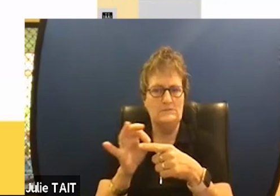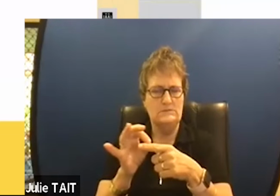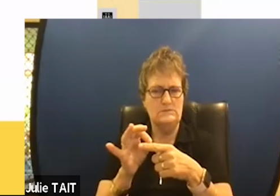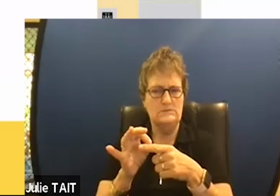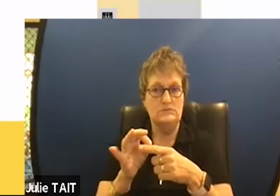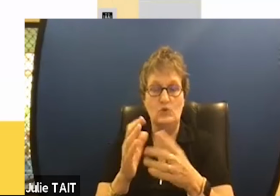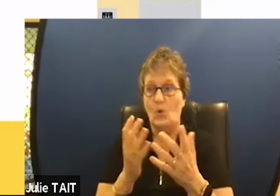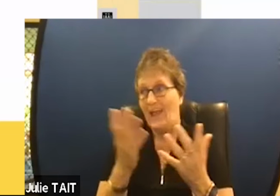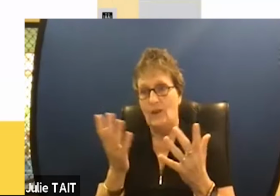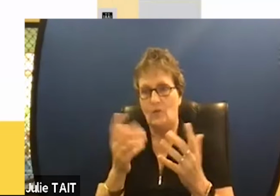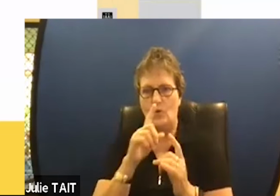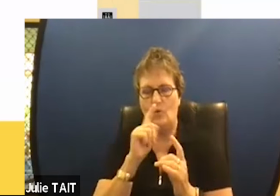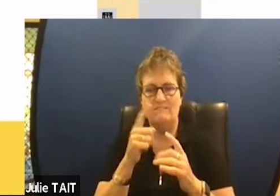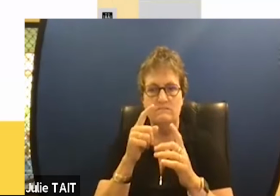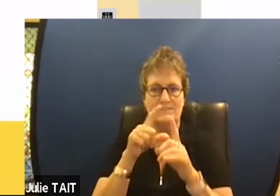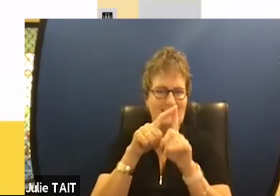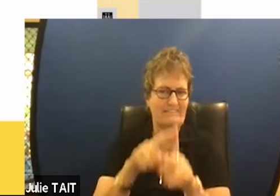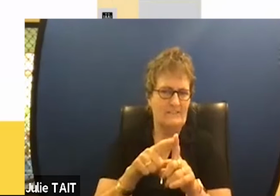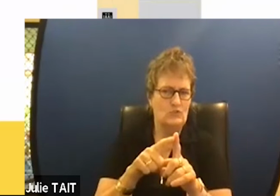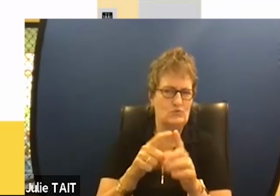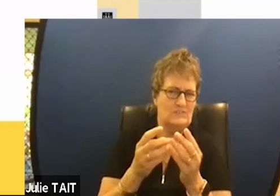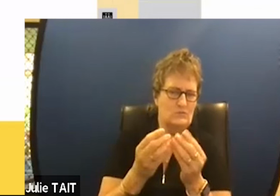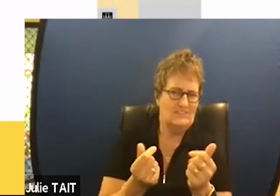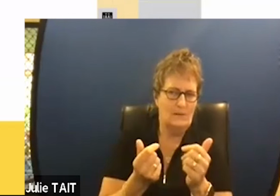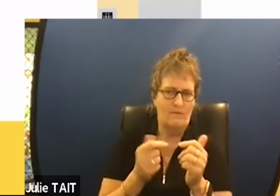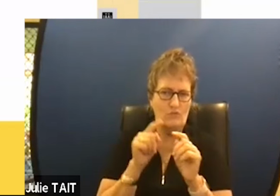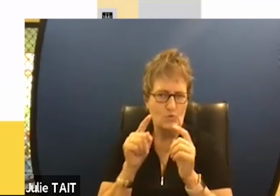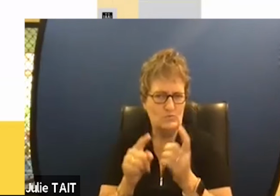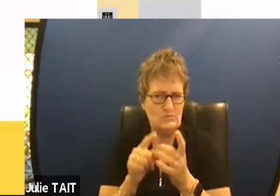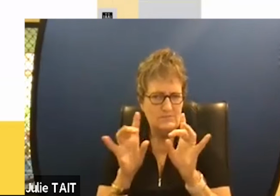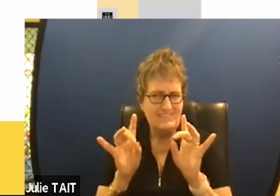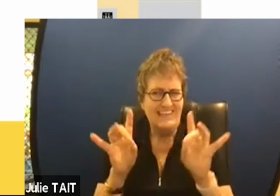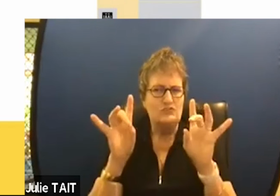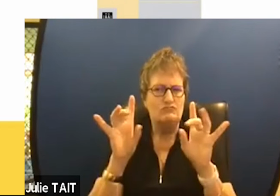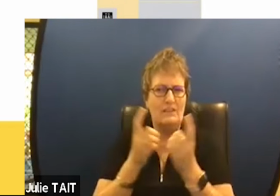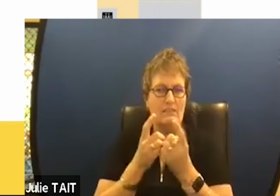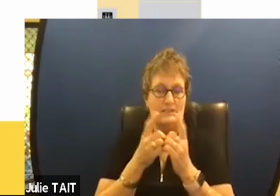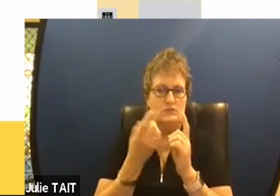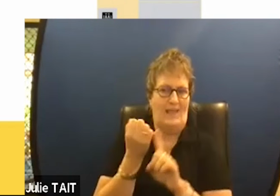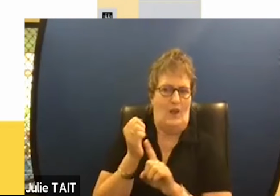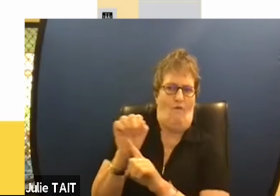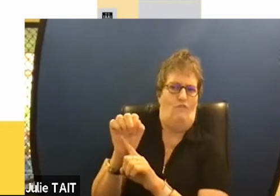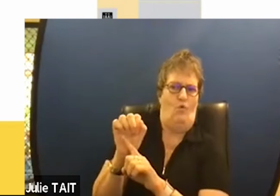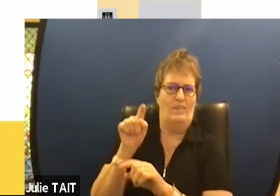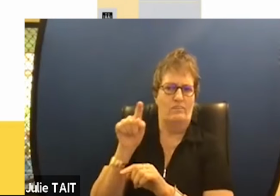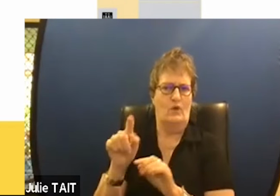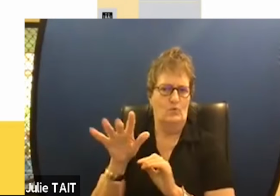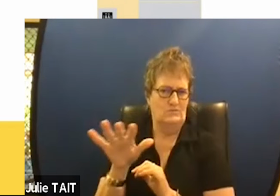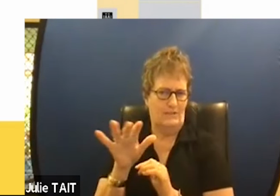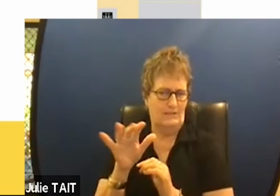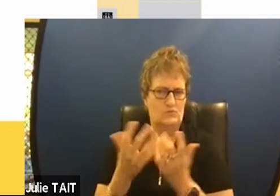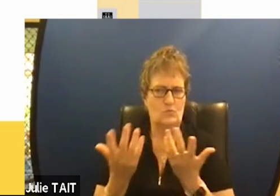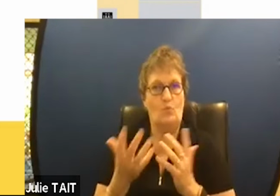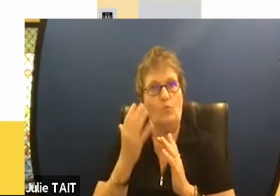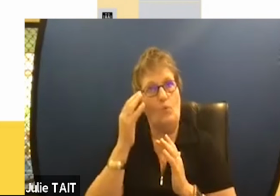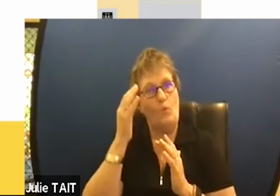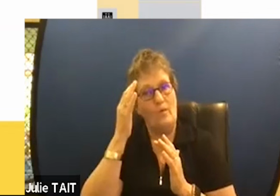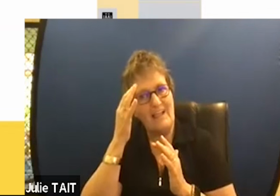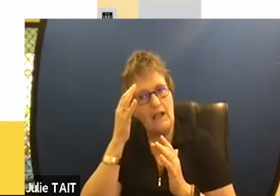who might have difficulty with some of those senses can avoid those spaces or just think about